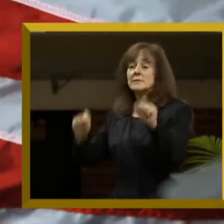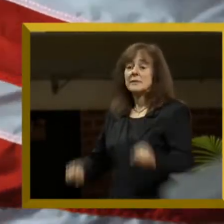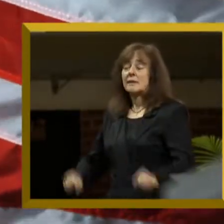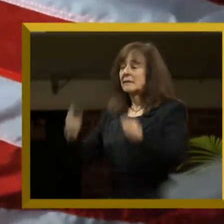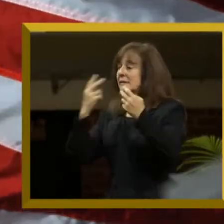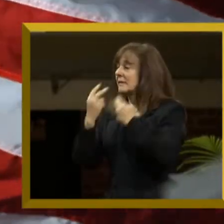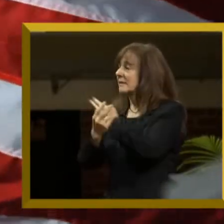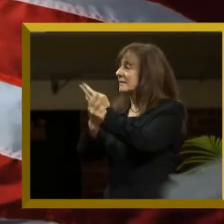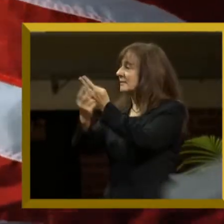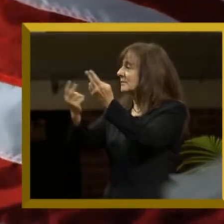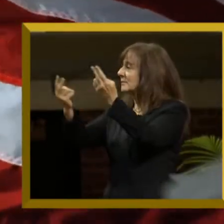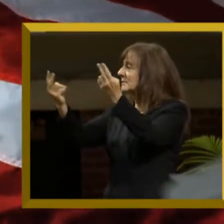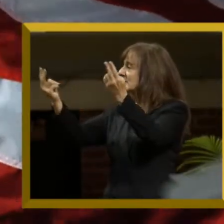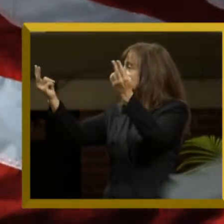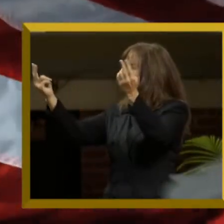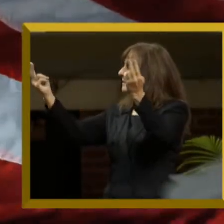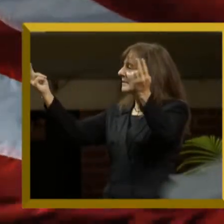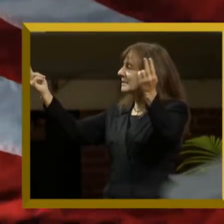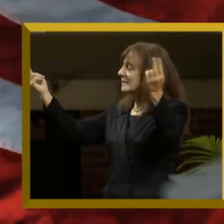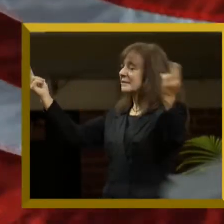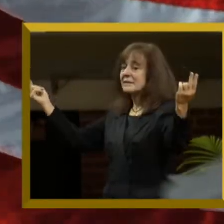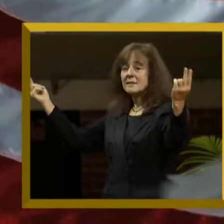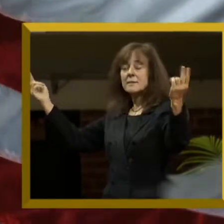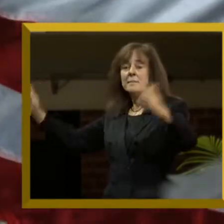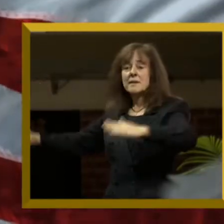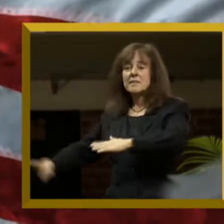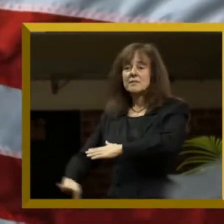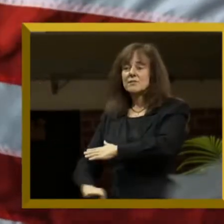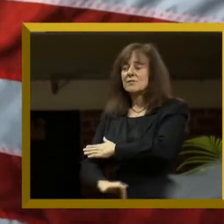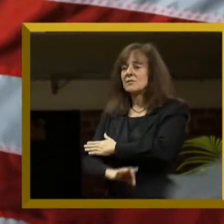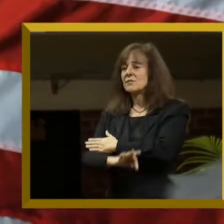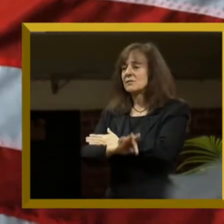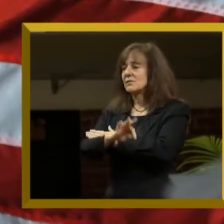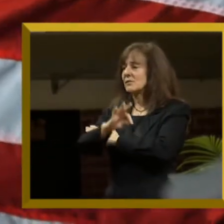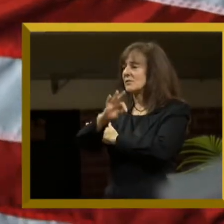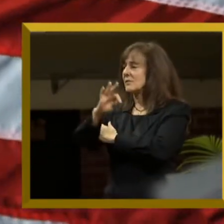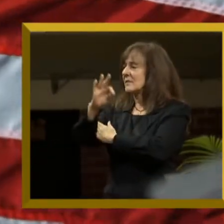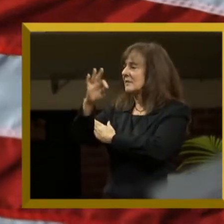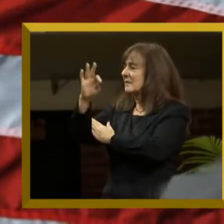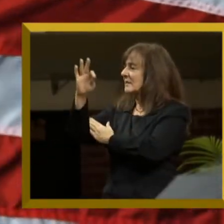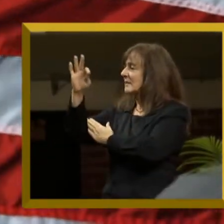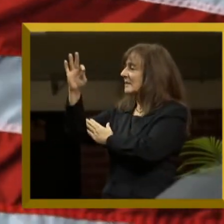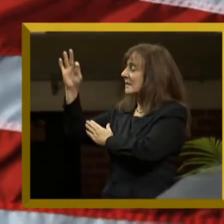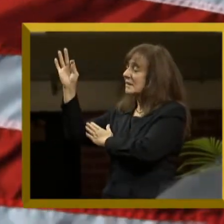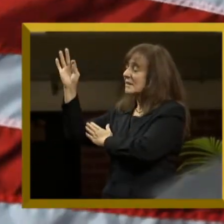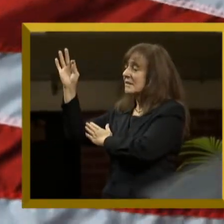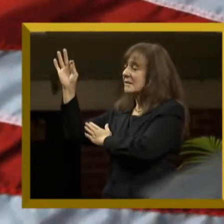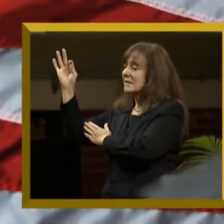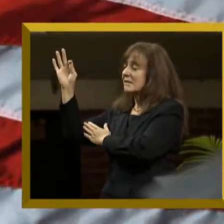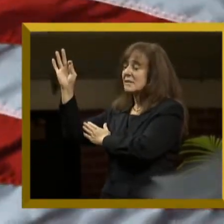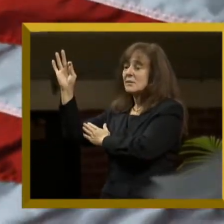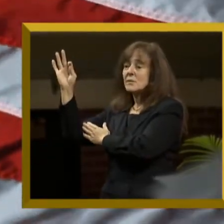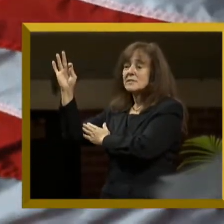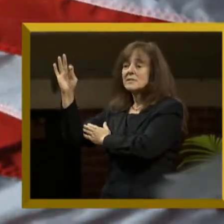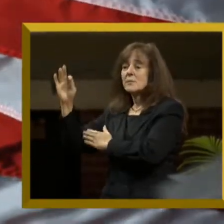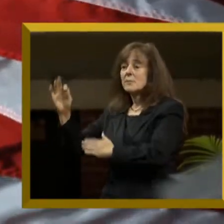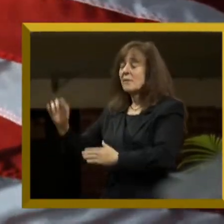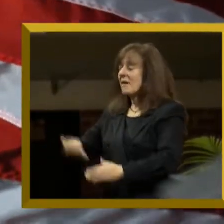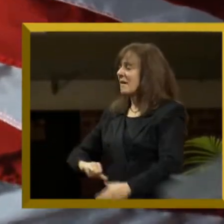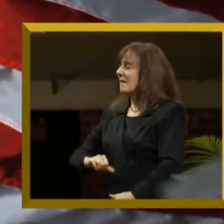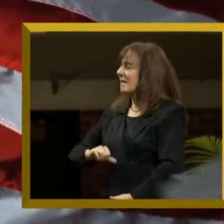Oh, say can you see by the dawn's early light what